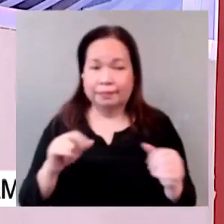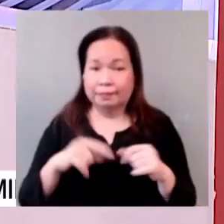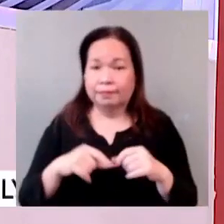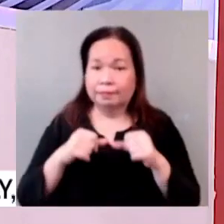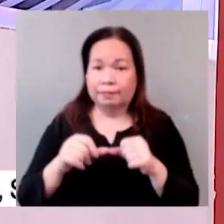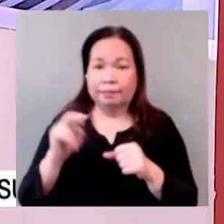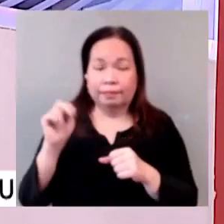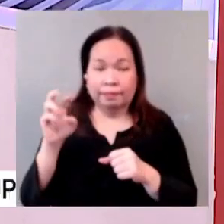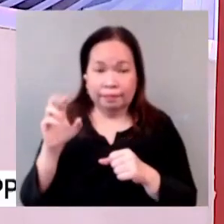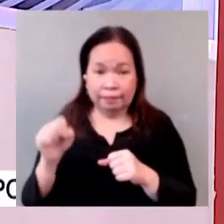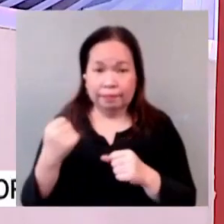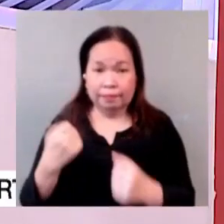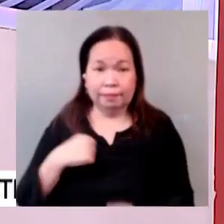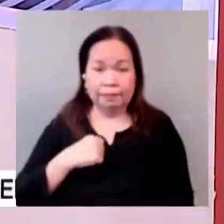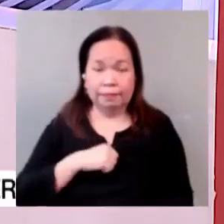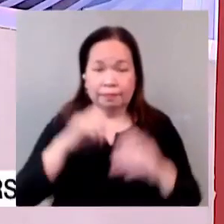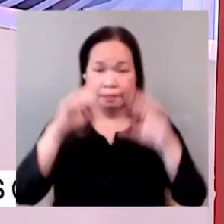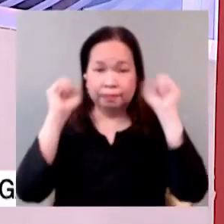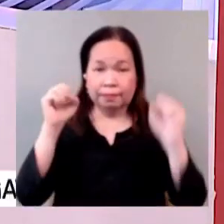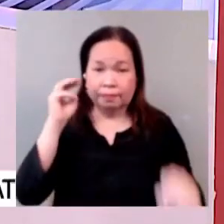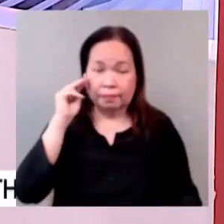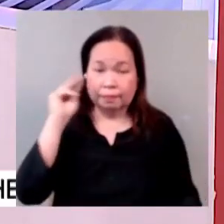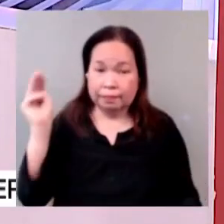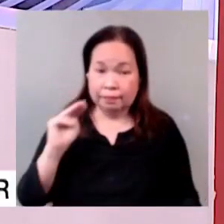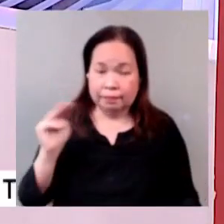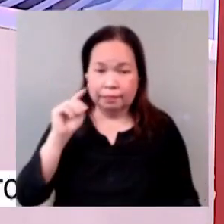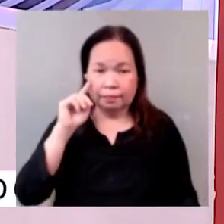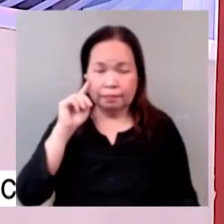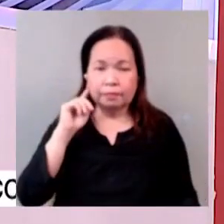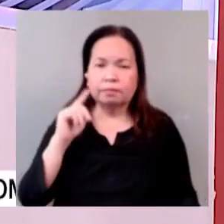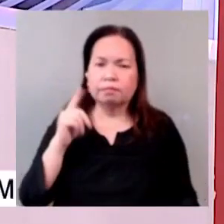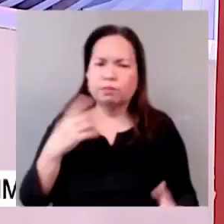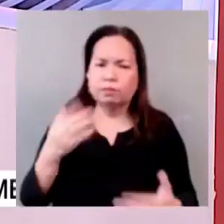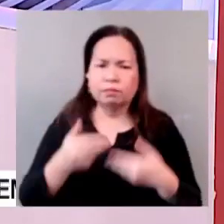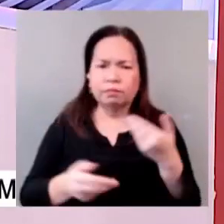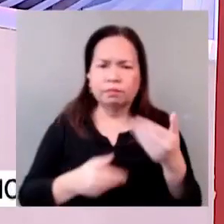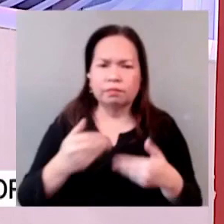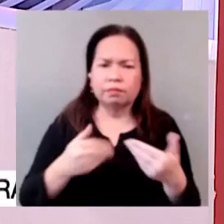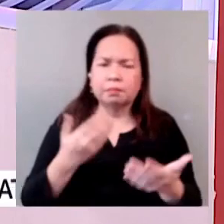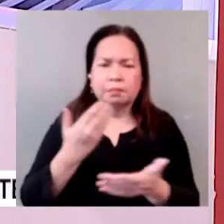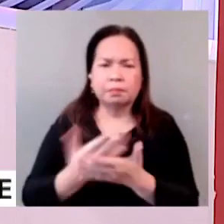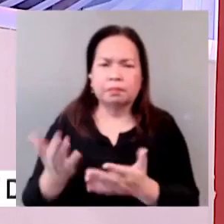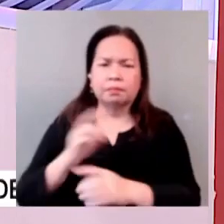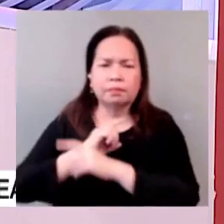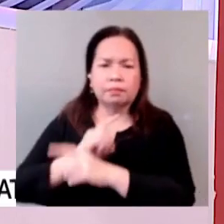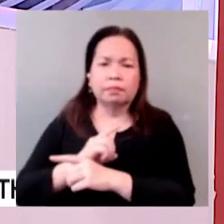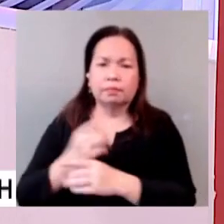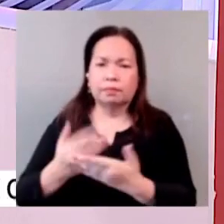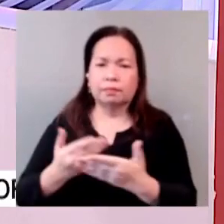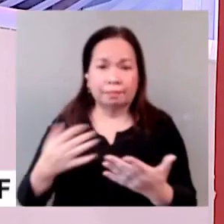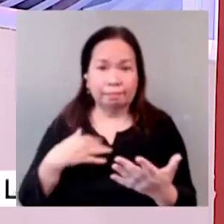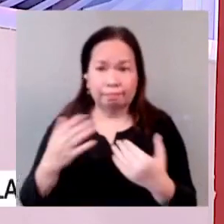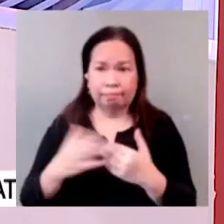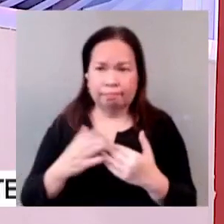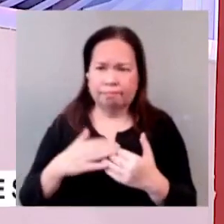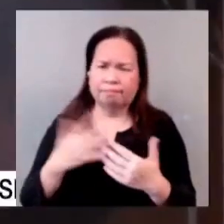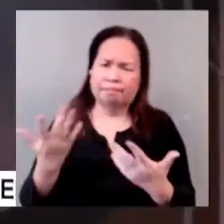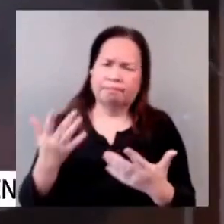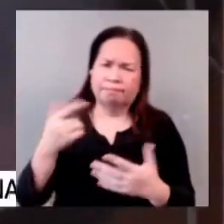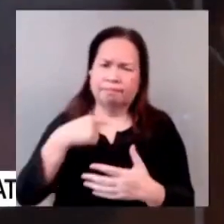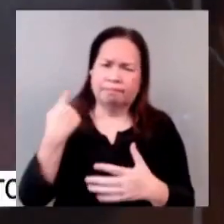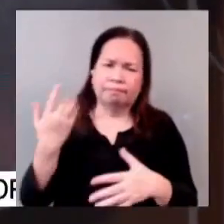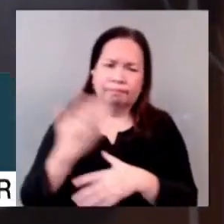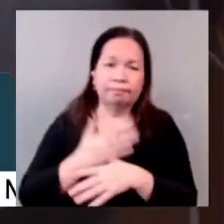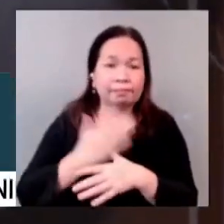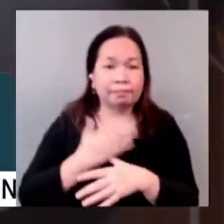Senate President Juan Miguel Zubiri wants to expedite the procurement of defense equipment in the face of China's incursions in Philippine waters. Now,